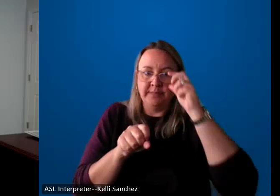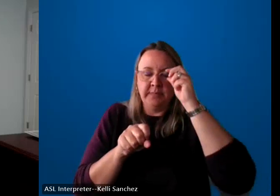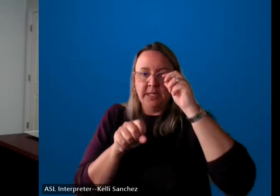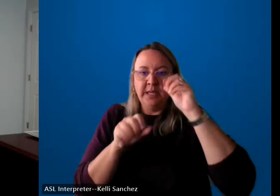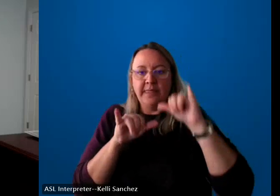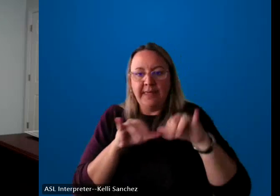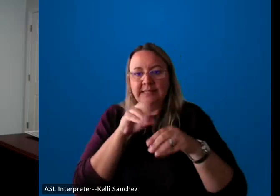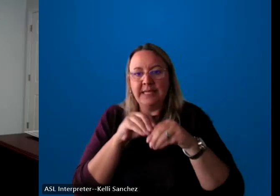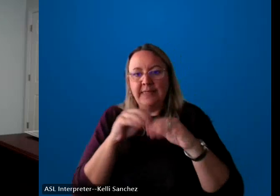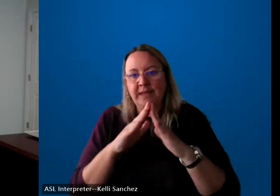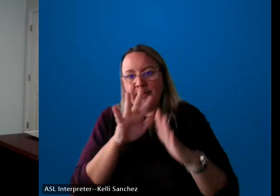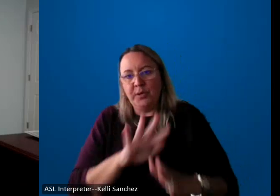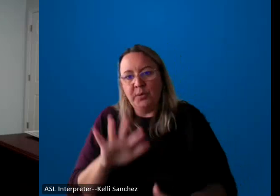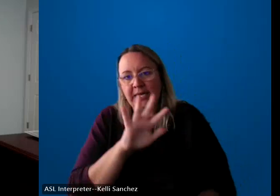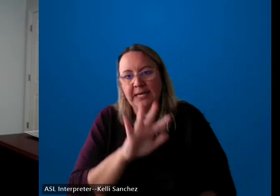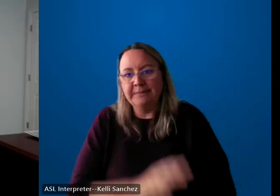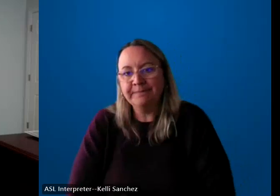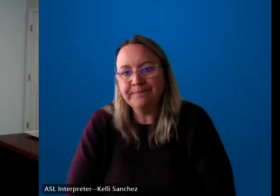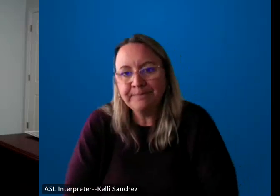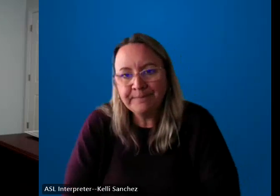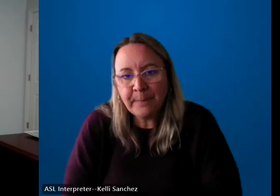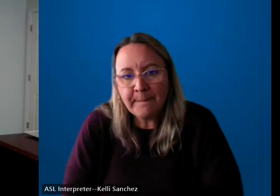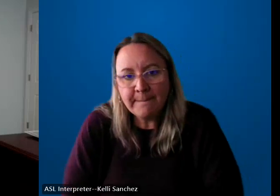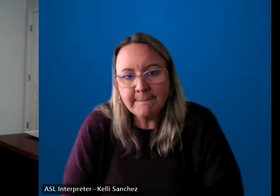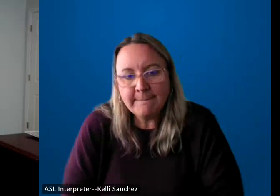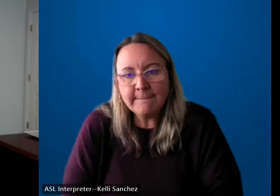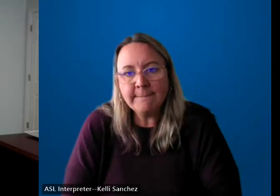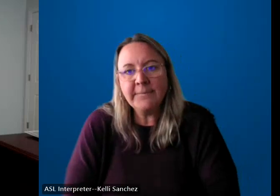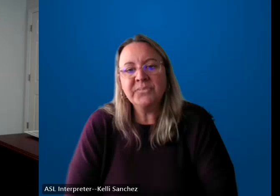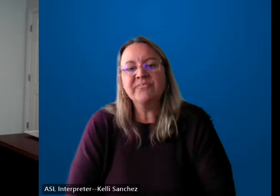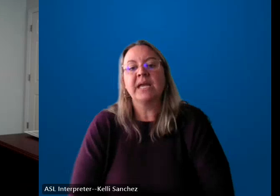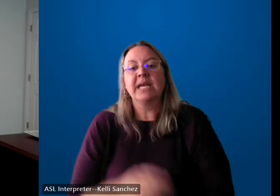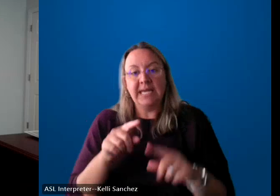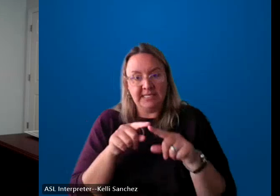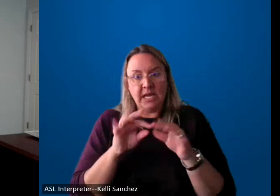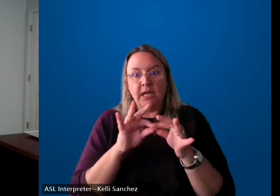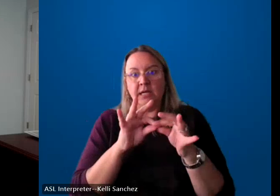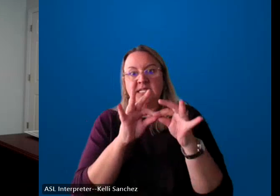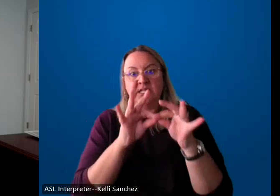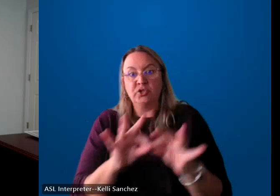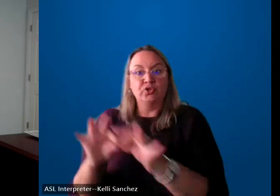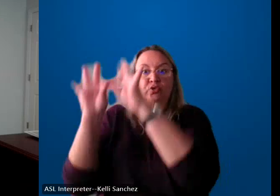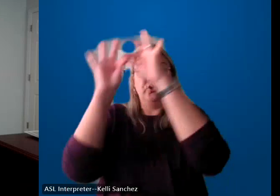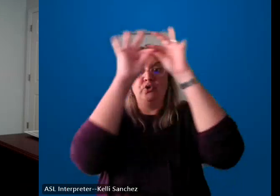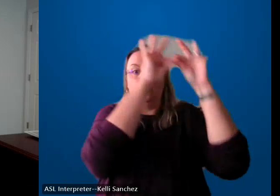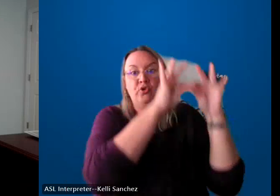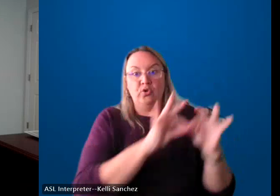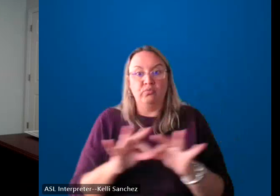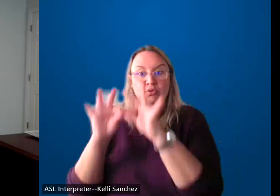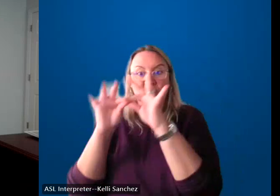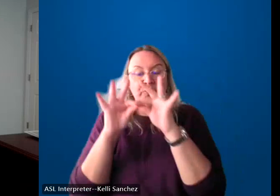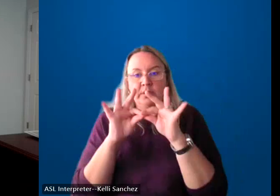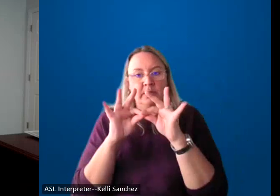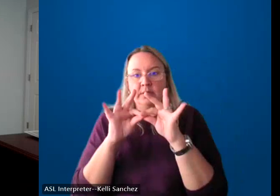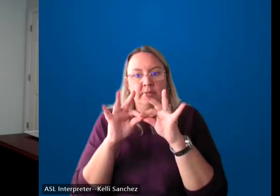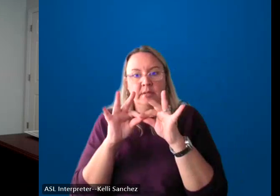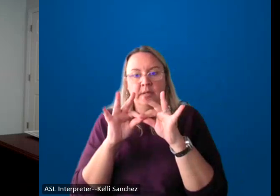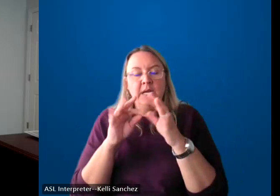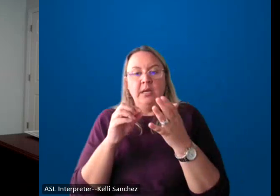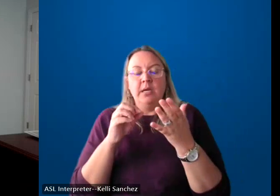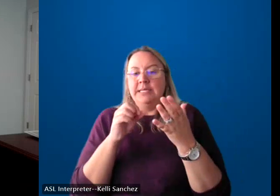exists within the community? It isn't linear, it's circular, and you're not going to get the bang for